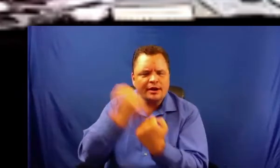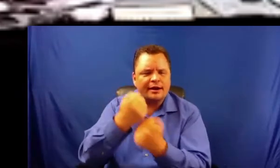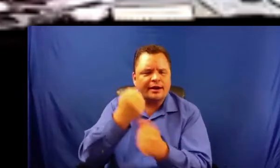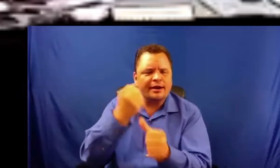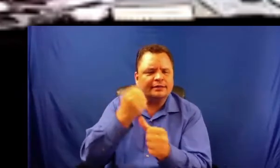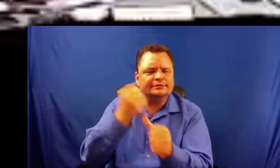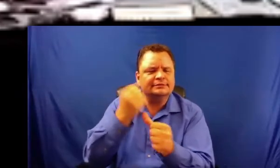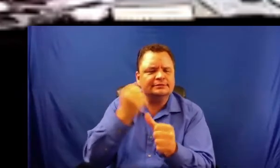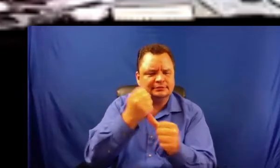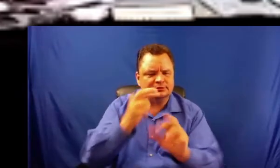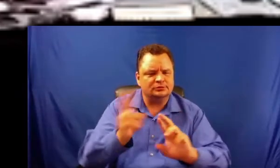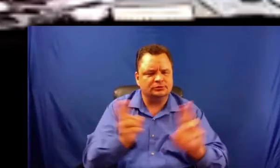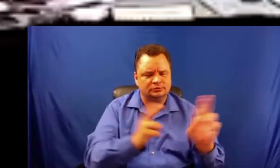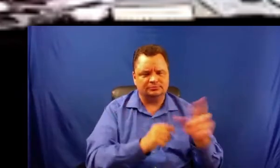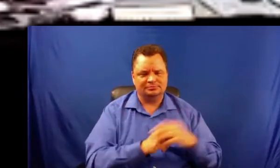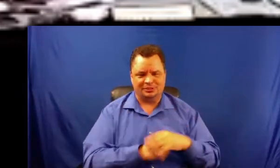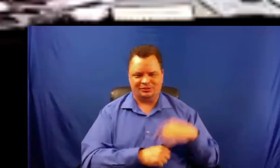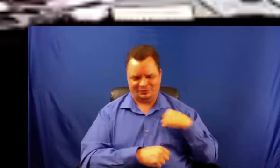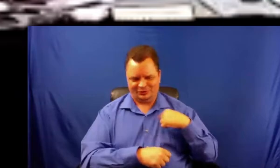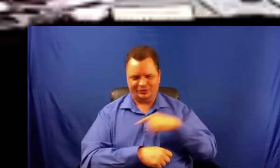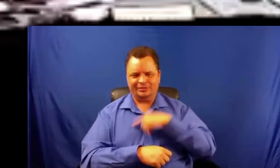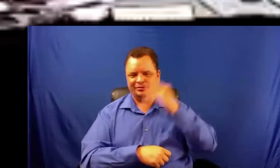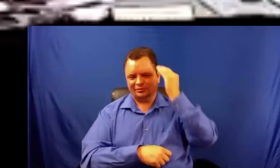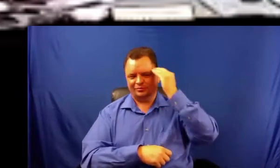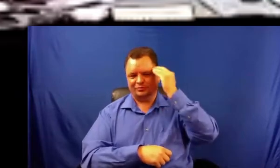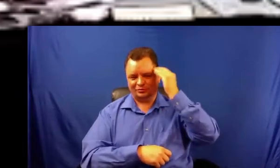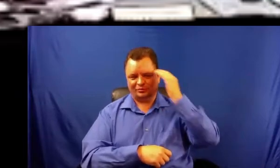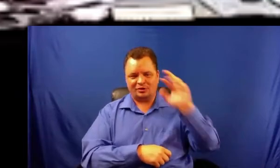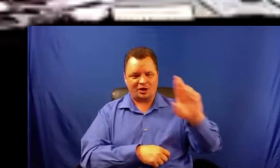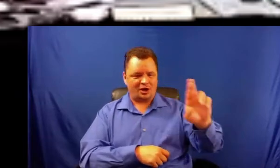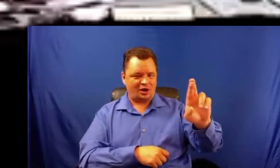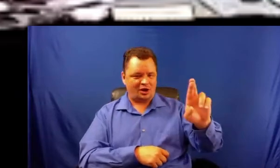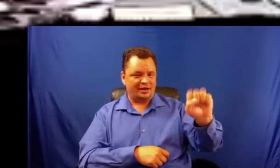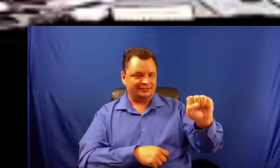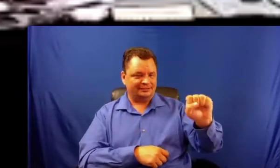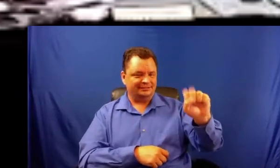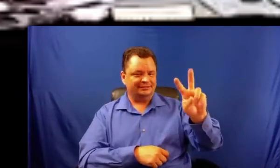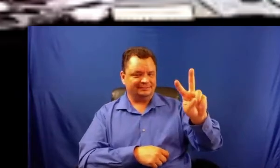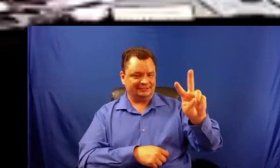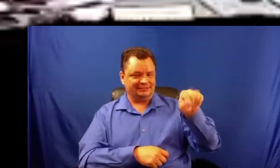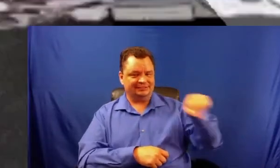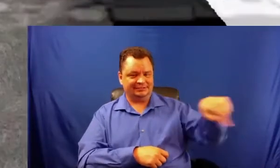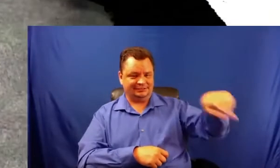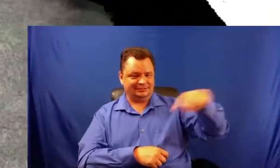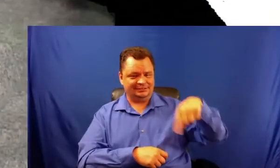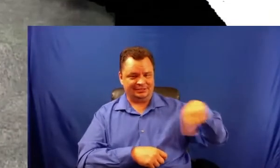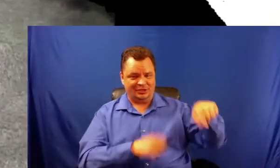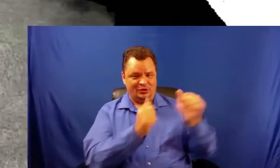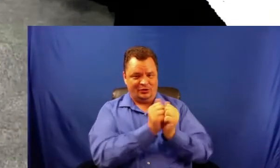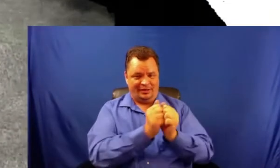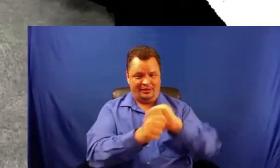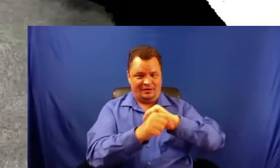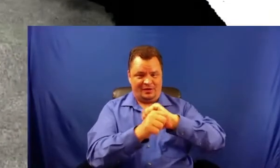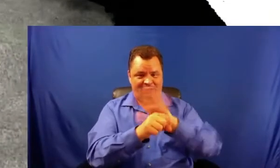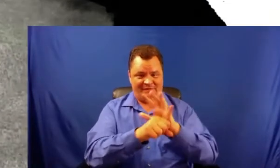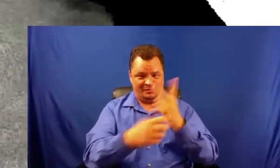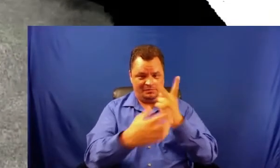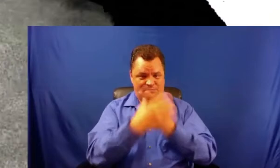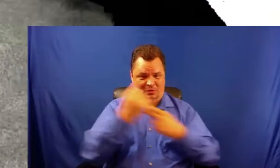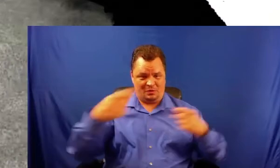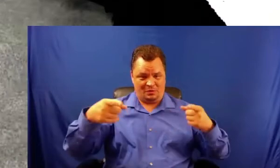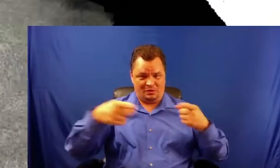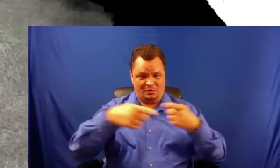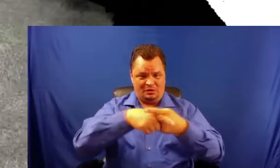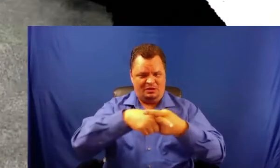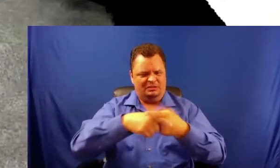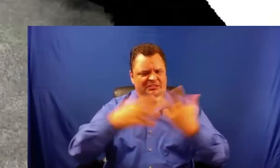that RSV is not playing well with COVID. And so Dr. DeStefano from Children's will be bringing us some data